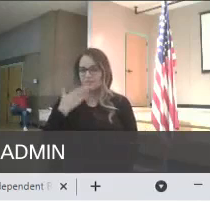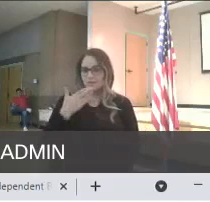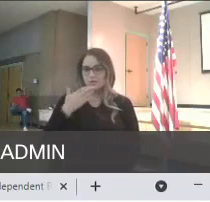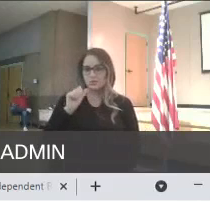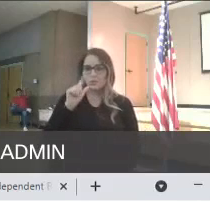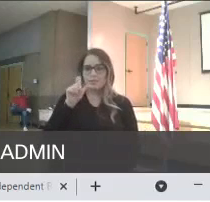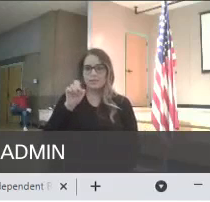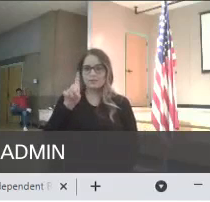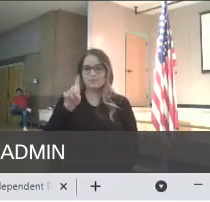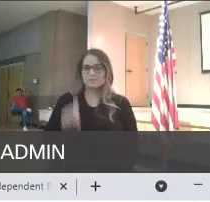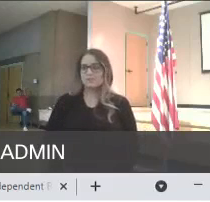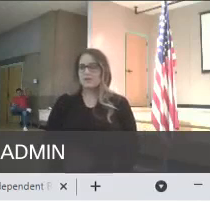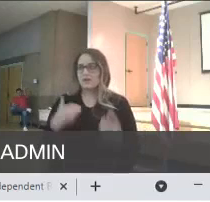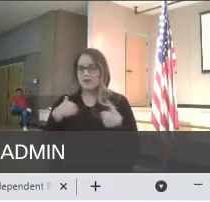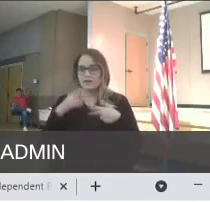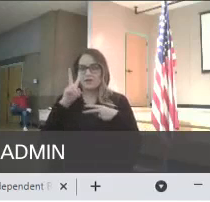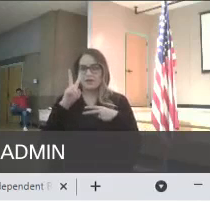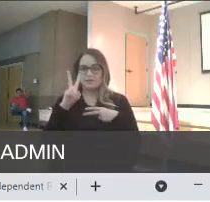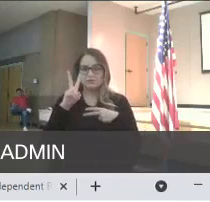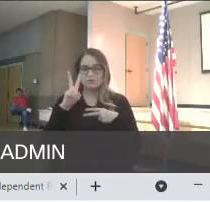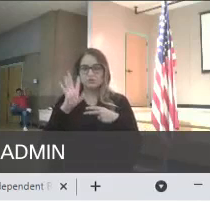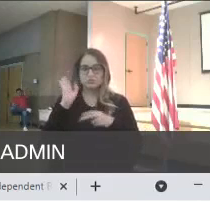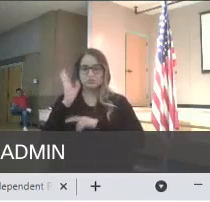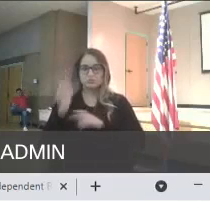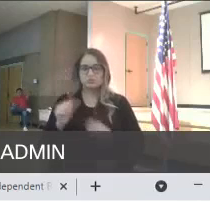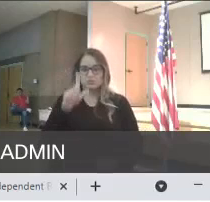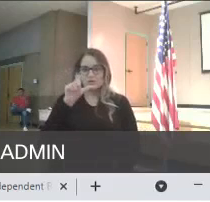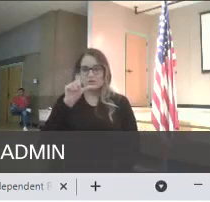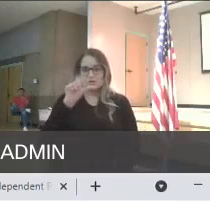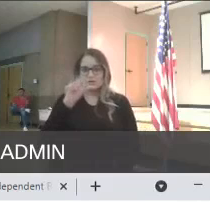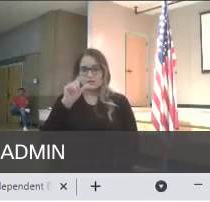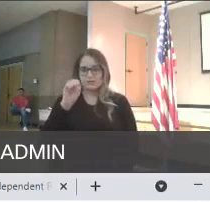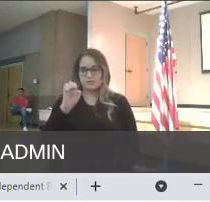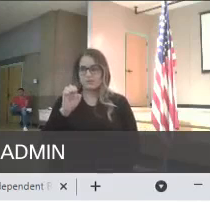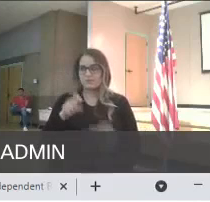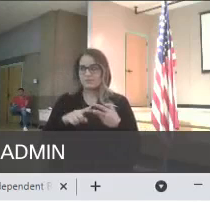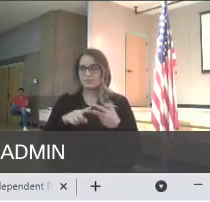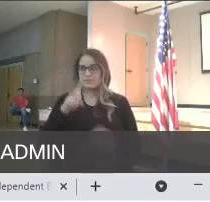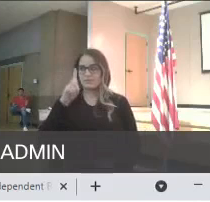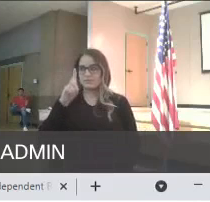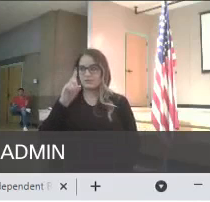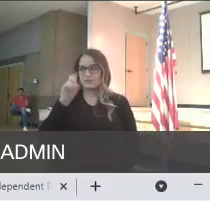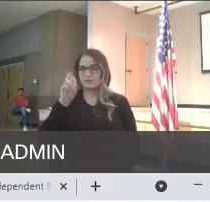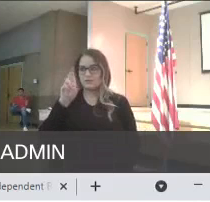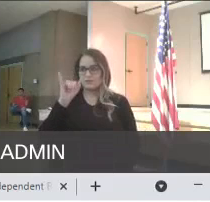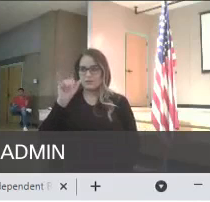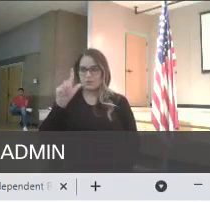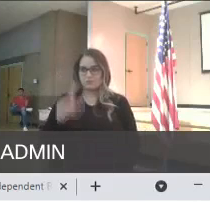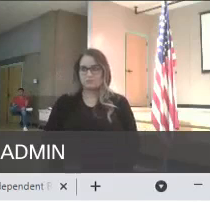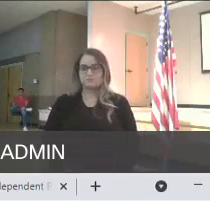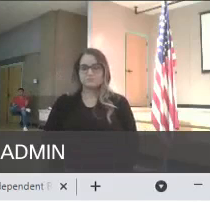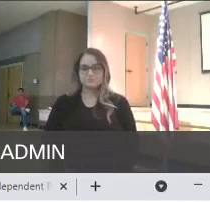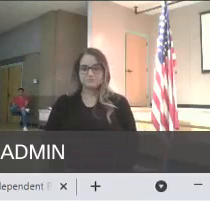Thank you, Alex. I have two remaining speakers, Leslie Wilson and Daryl Coburn.